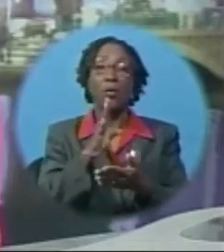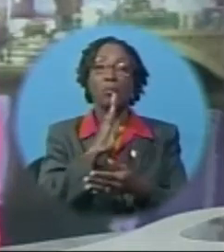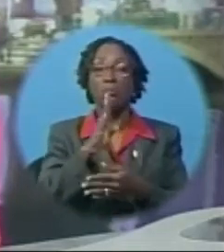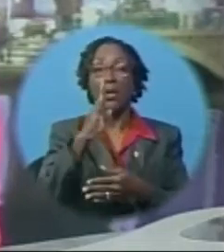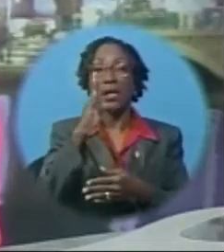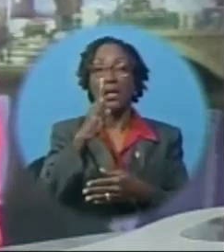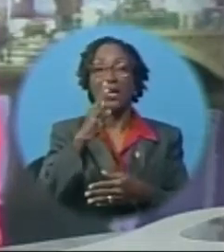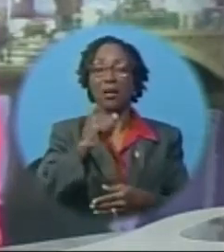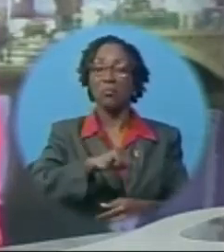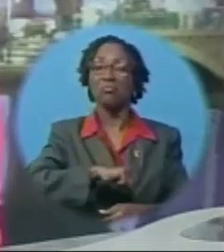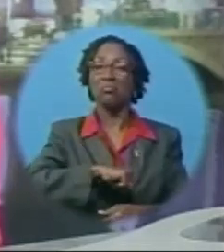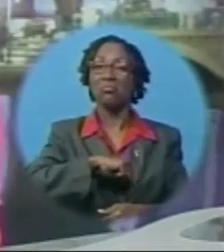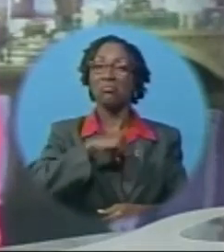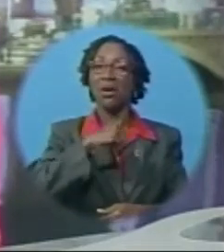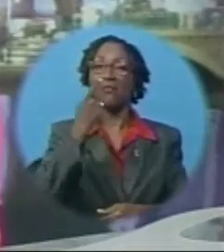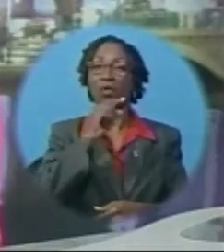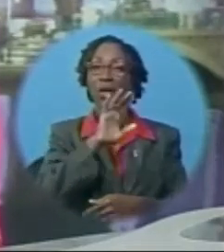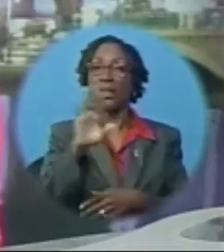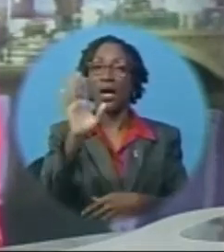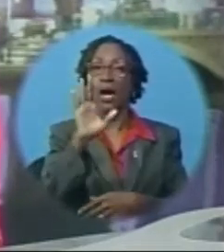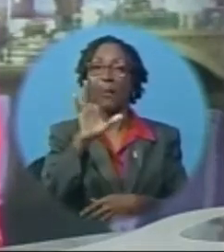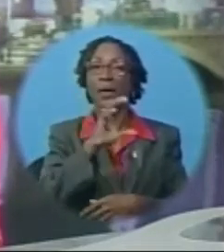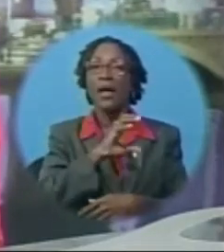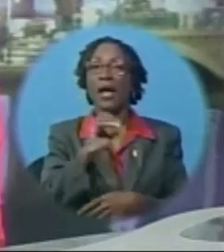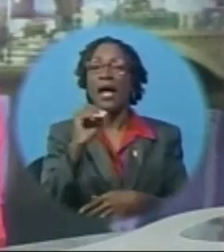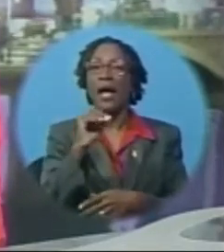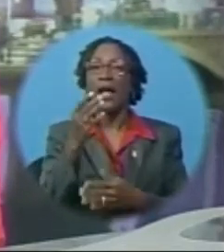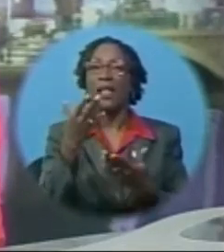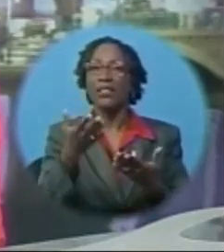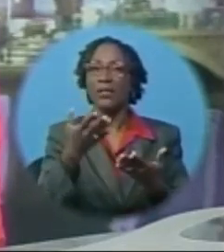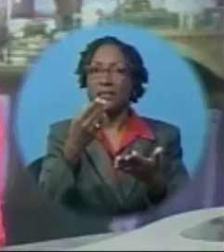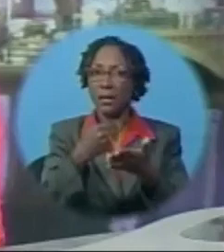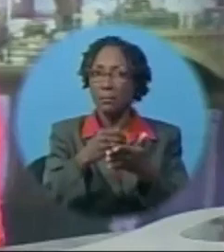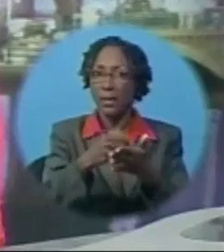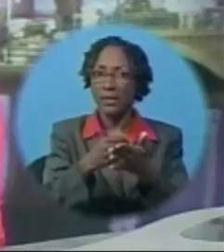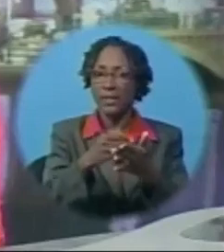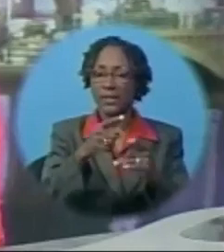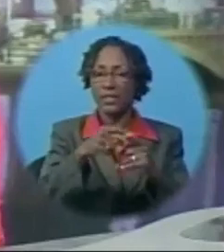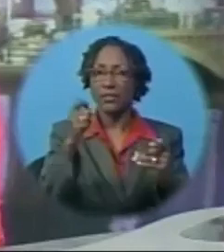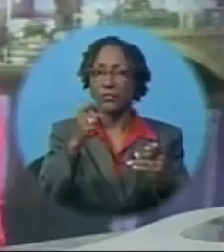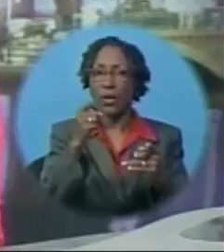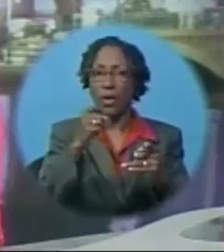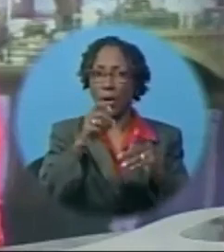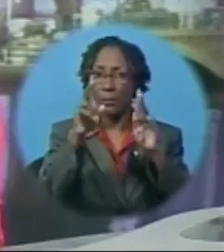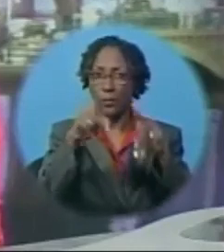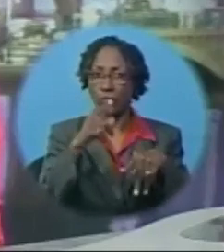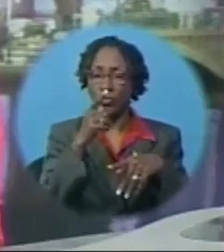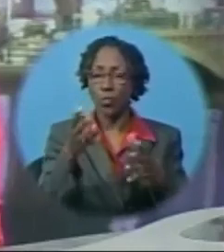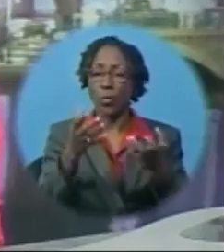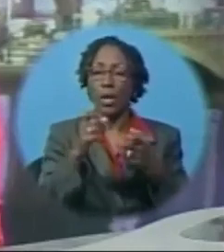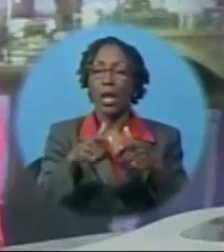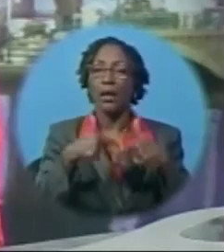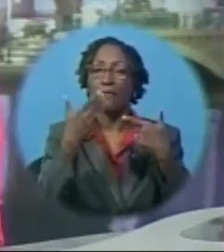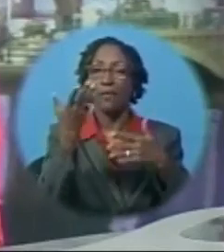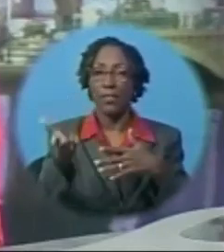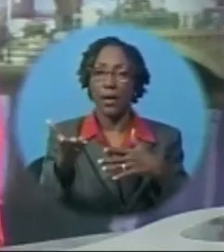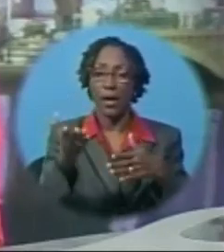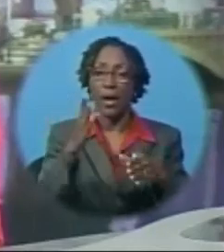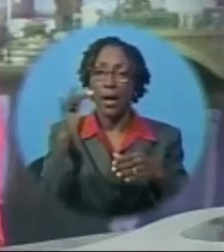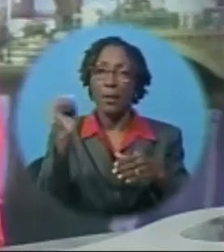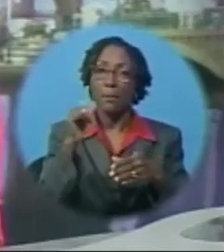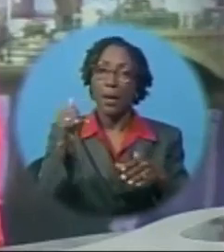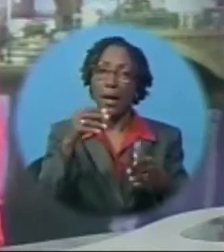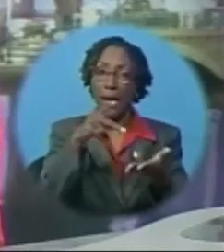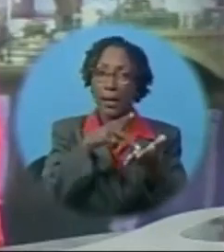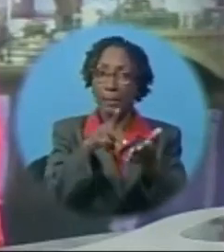from Dominica's Citizenship by Investment program. He said contracts will soon be signed for the start of works on 3 roads